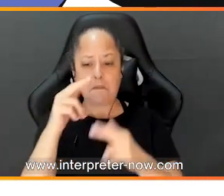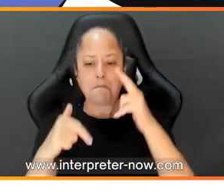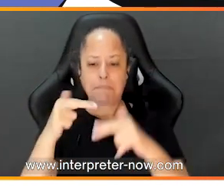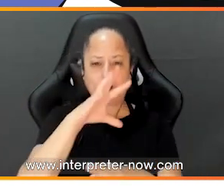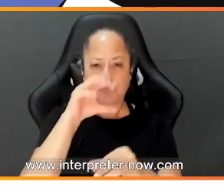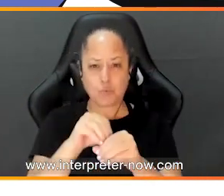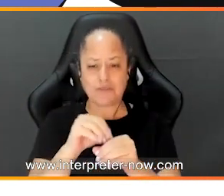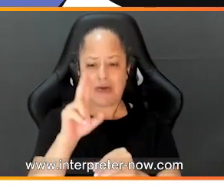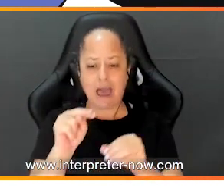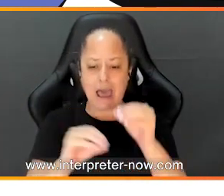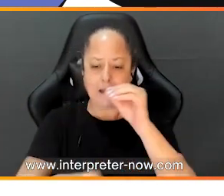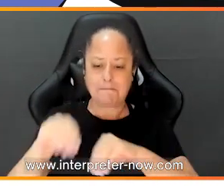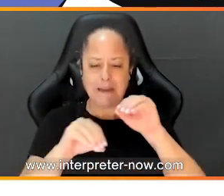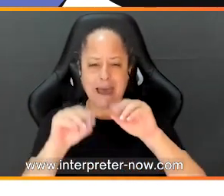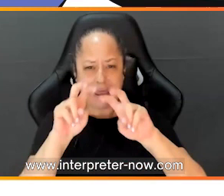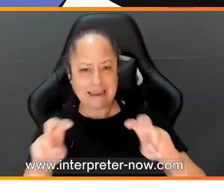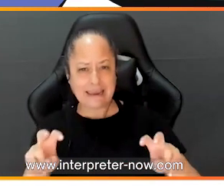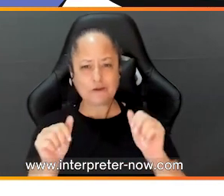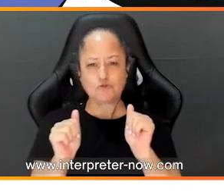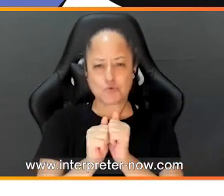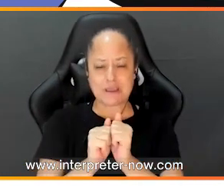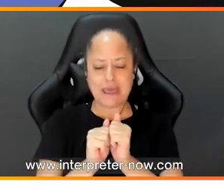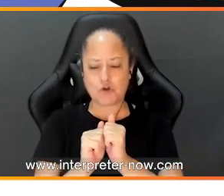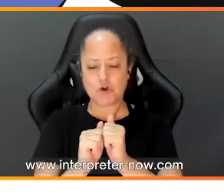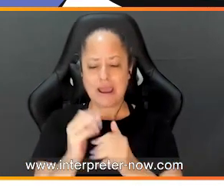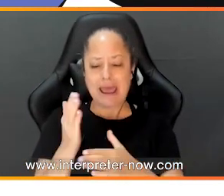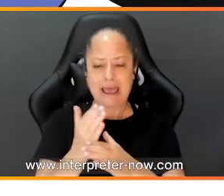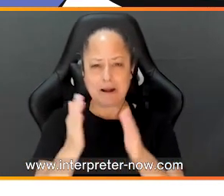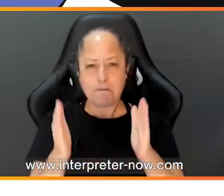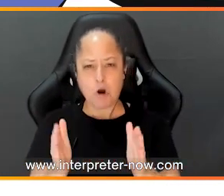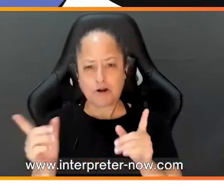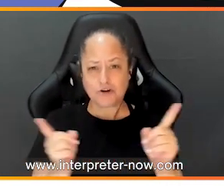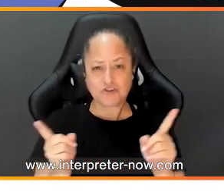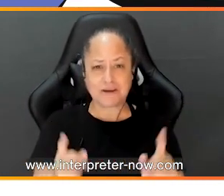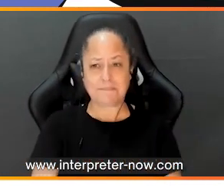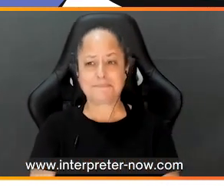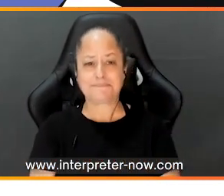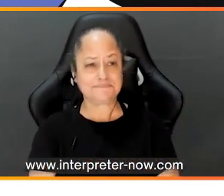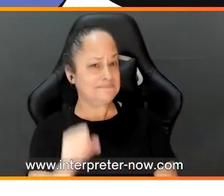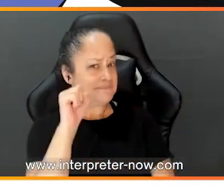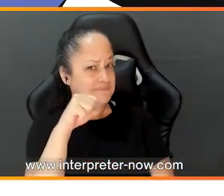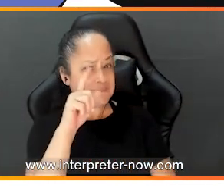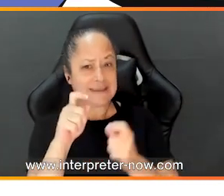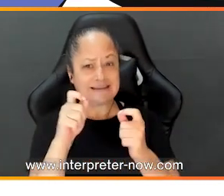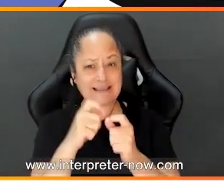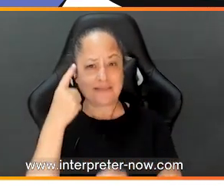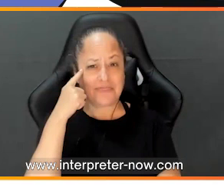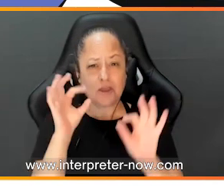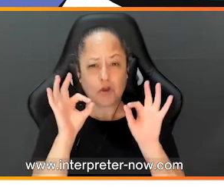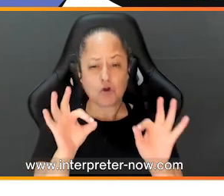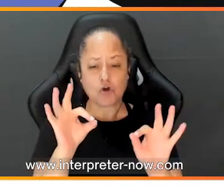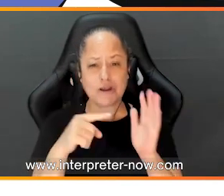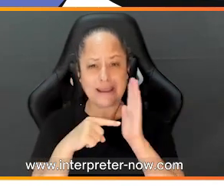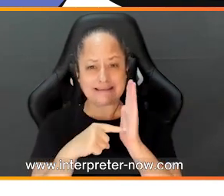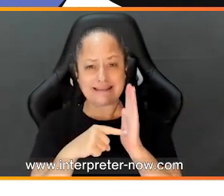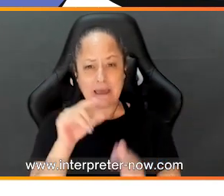inclusively, but sometimes get things wrong because we can learn from that. And this is an example. You know, I talk about this regularly, but I think